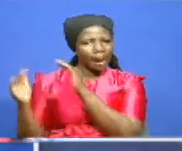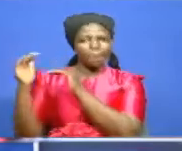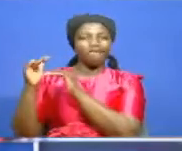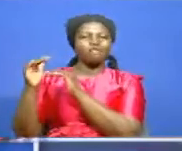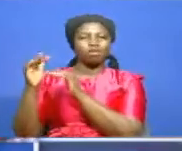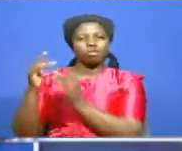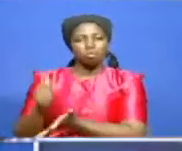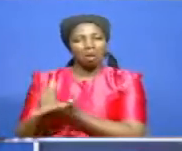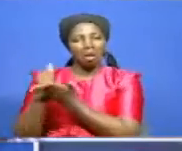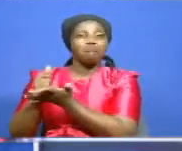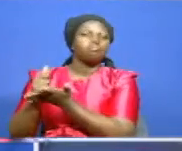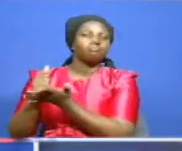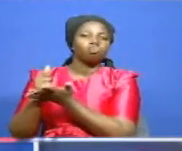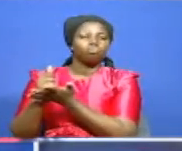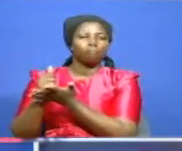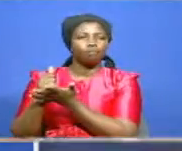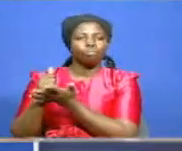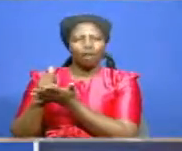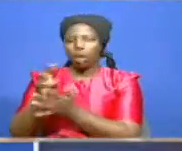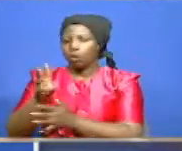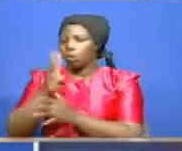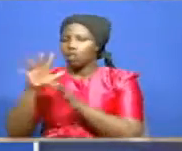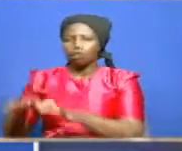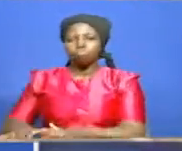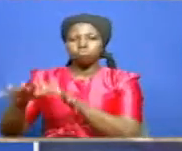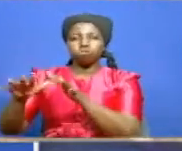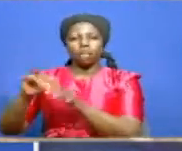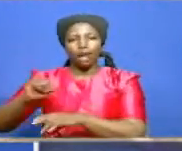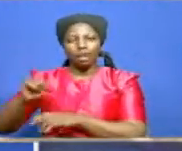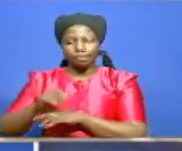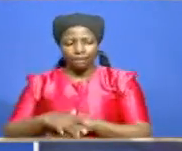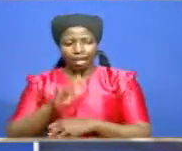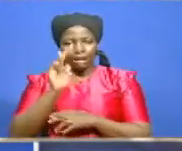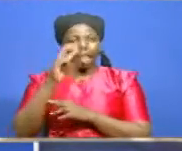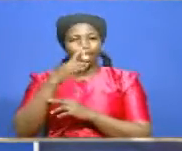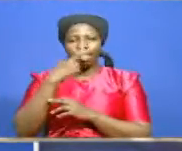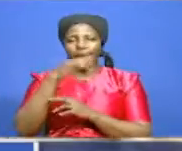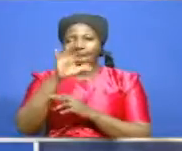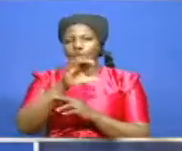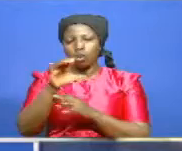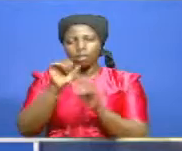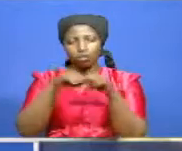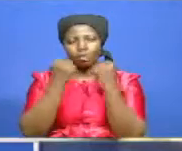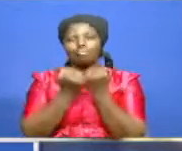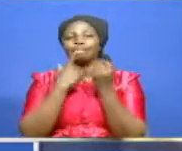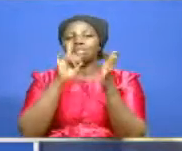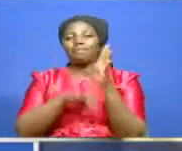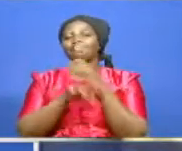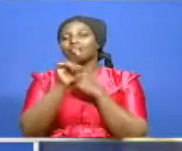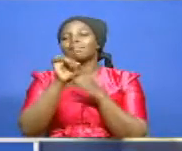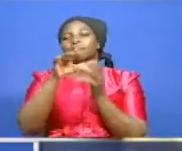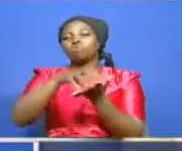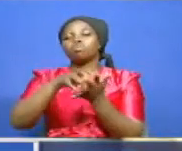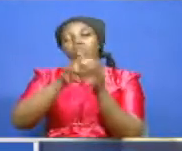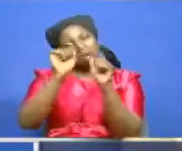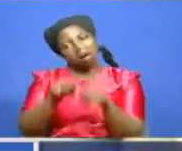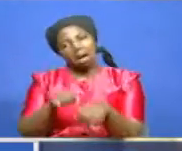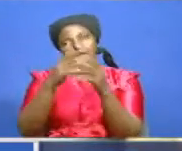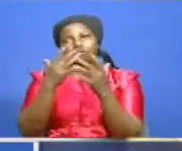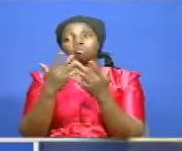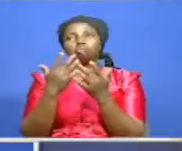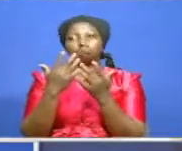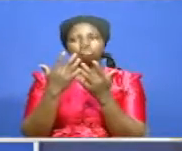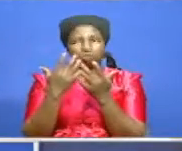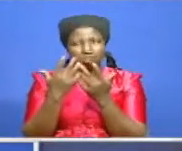400 kusaidia kwa upande wa mafuriko. Kenya Red Cross Society says the situation will aggravate and concerted efforts by